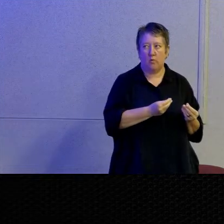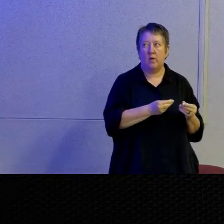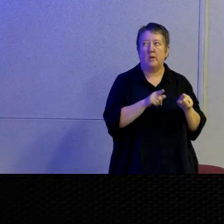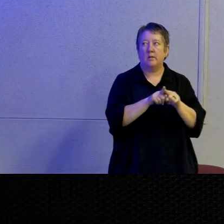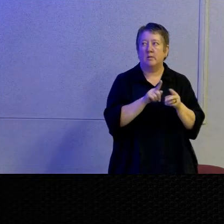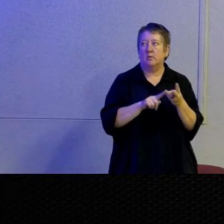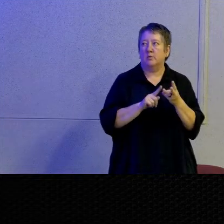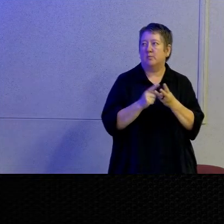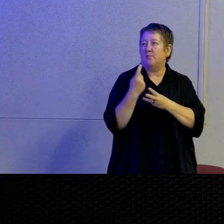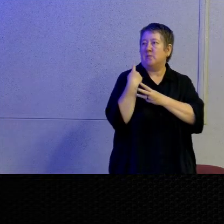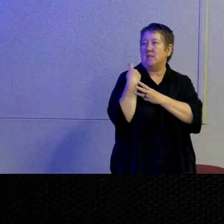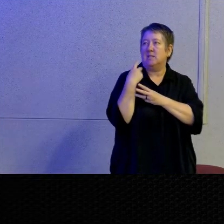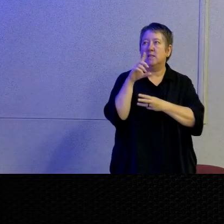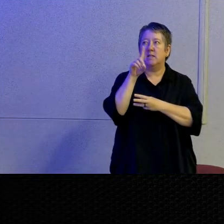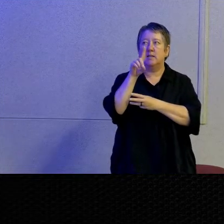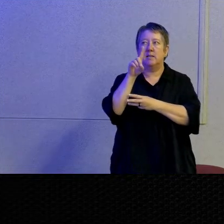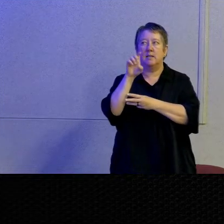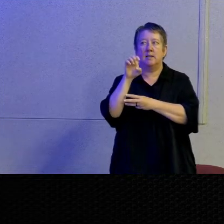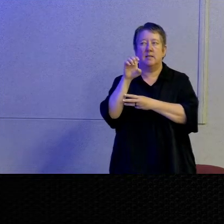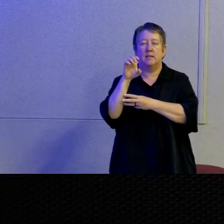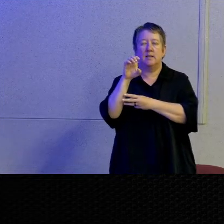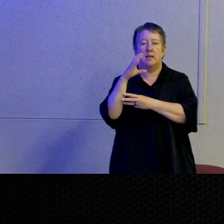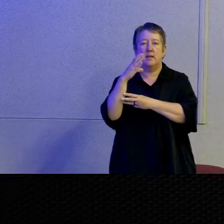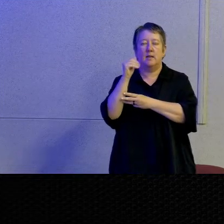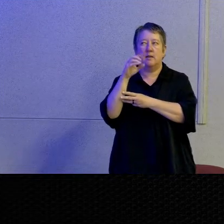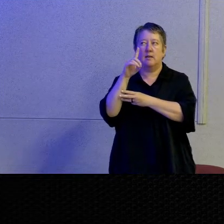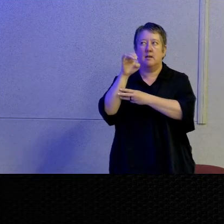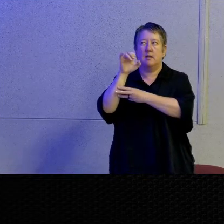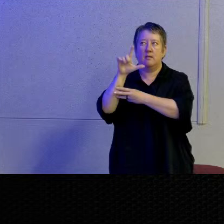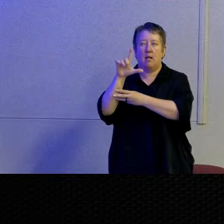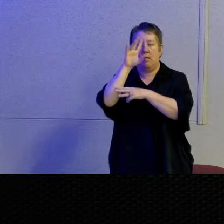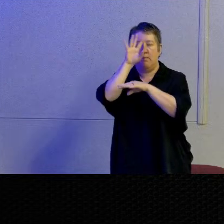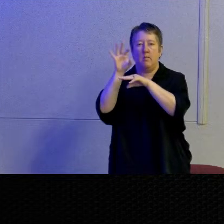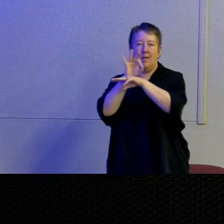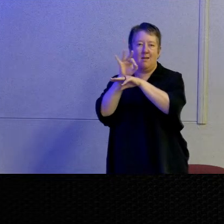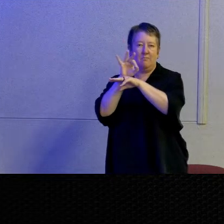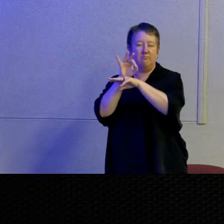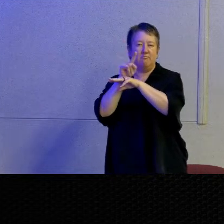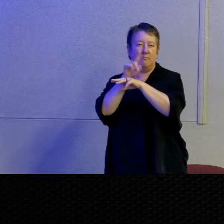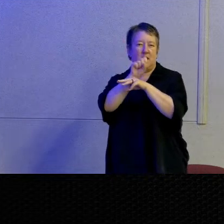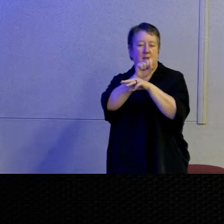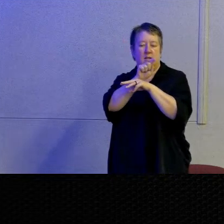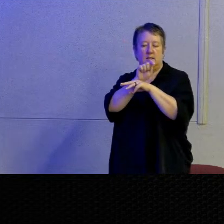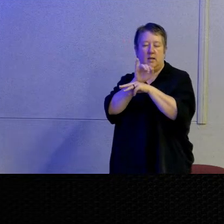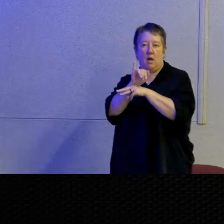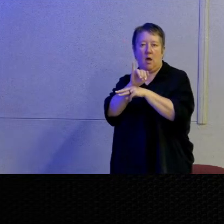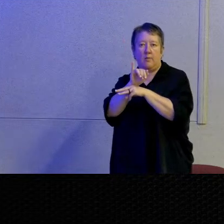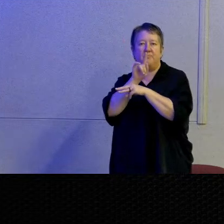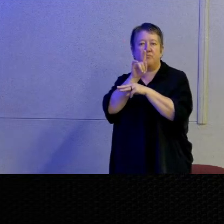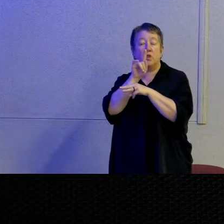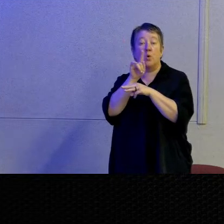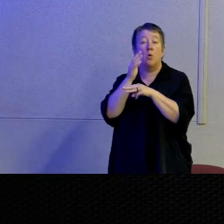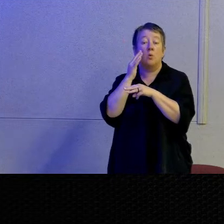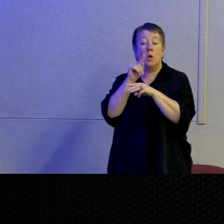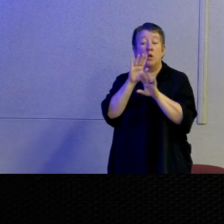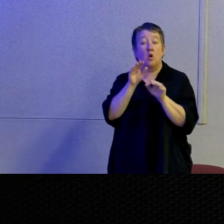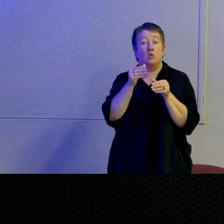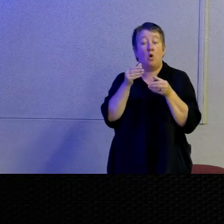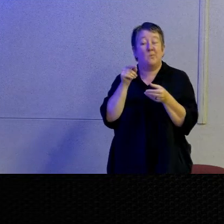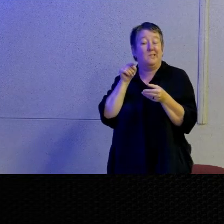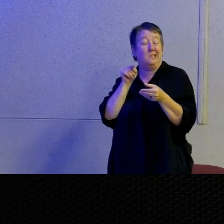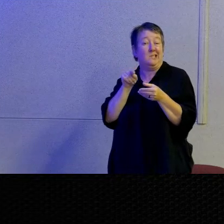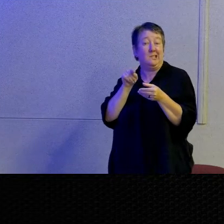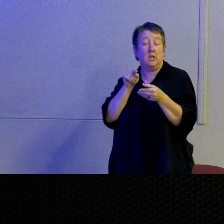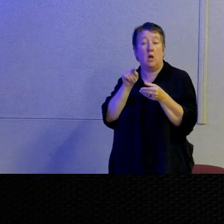on STI. And if you look within these policy documents, you will realize that South